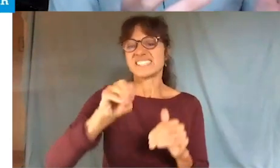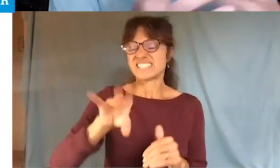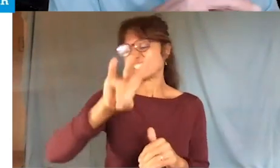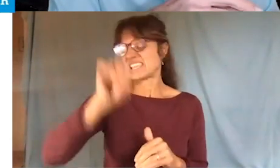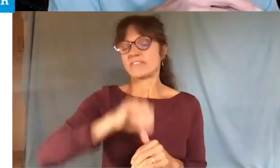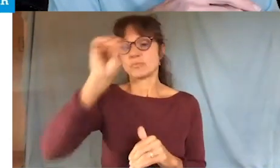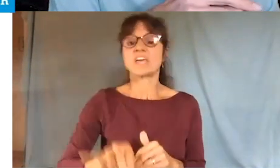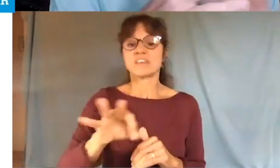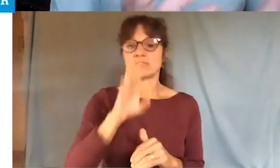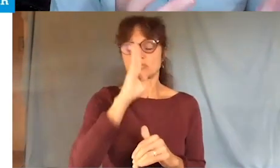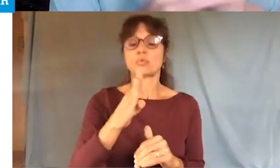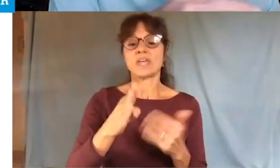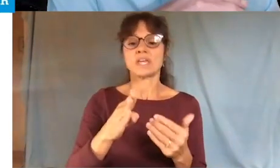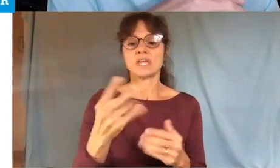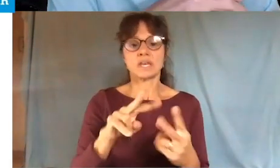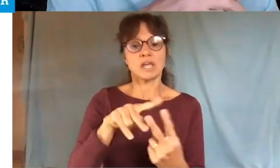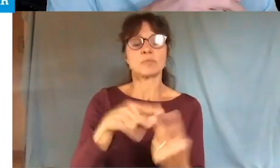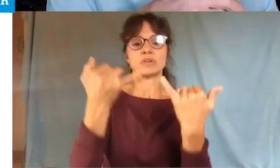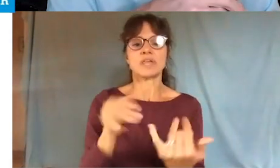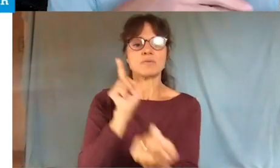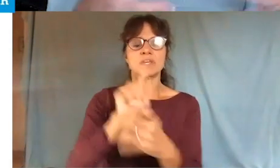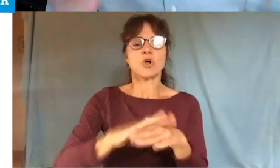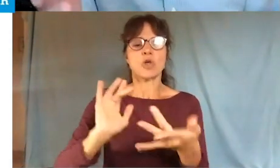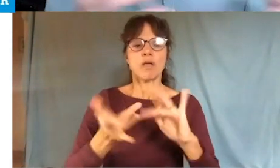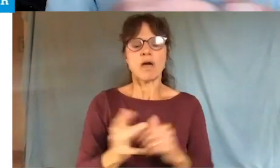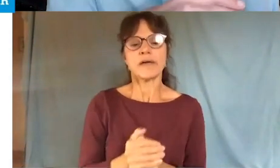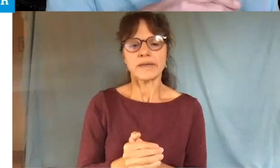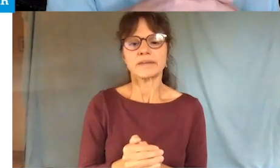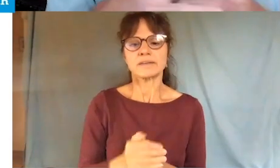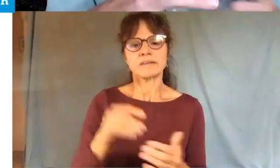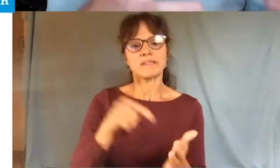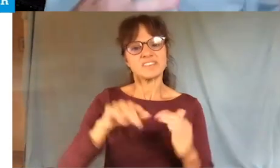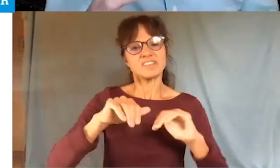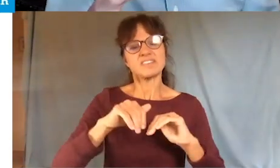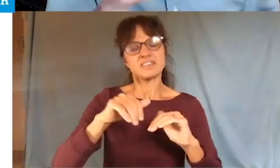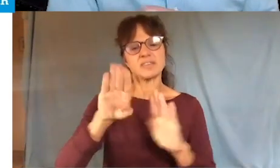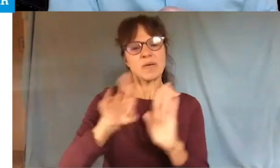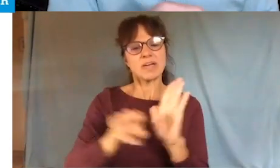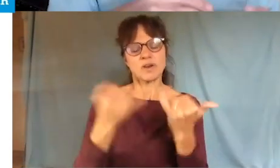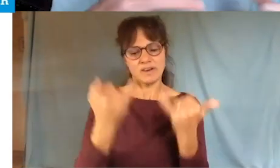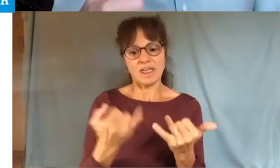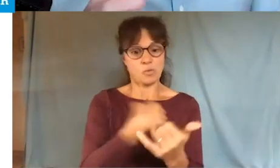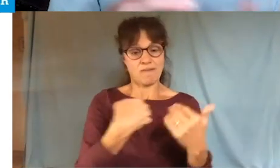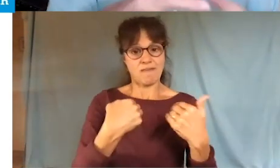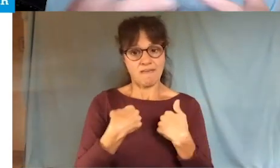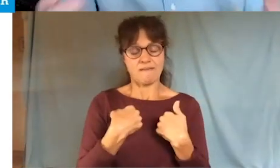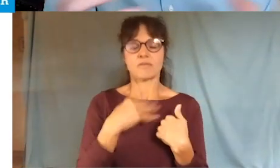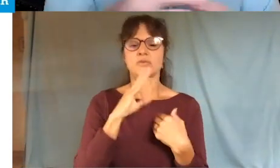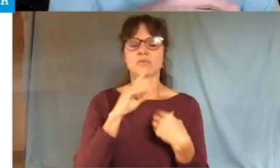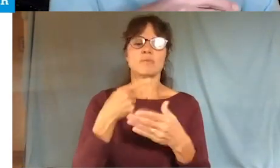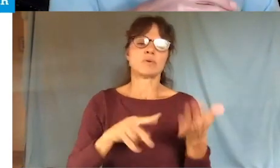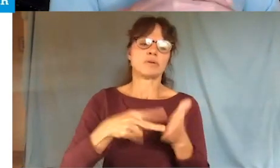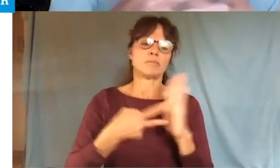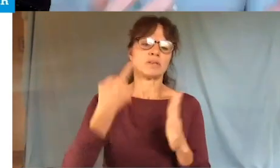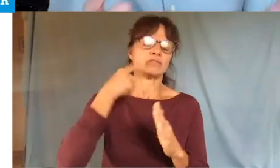of heterosexual couples are now meeting online. This is this framework or the background that we now have, and let's talk about what that means